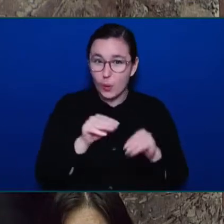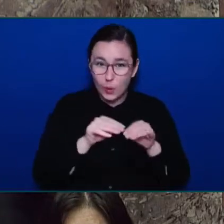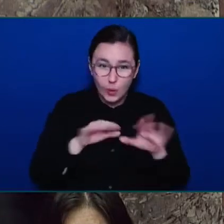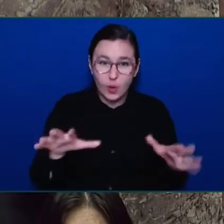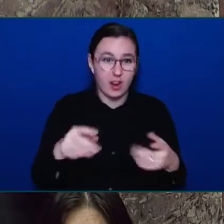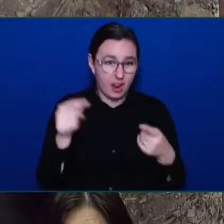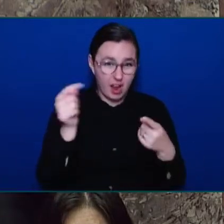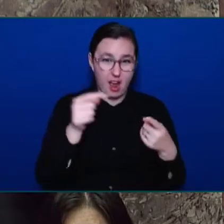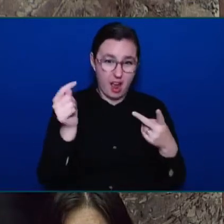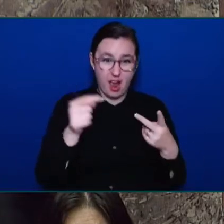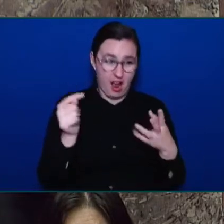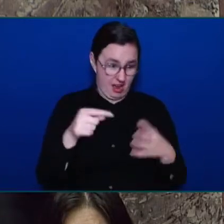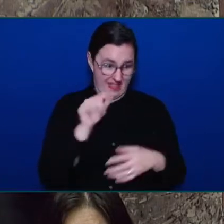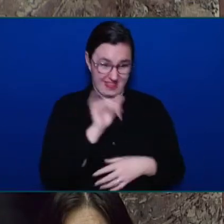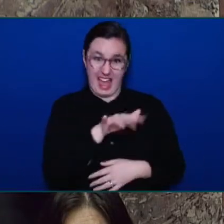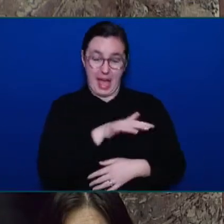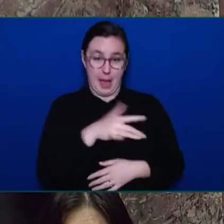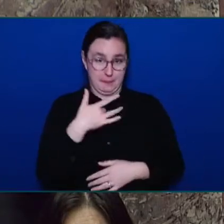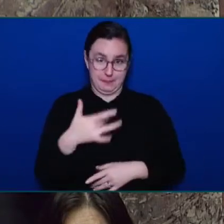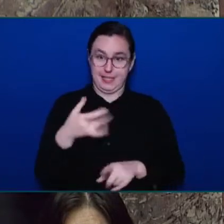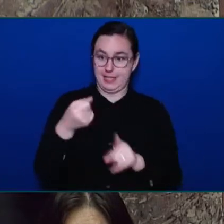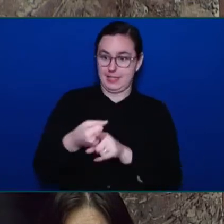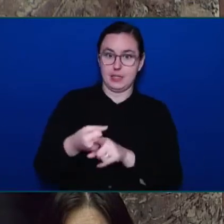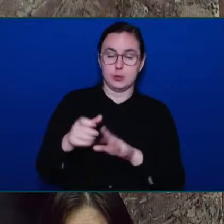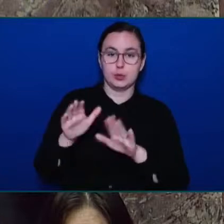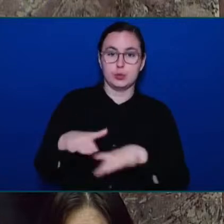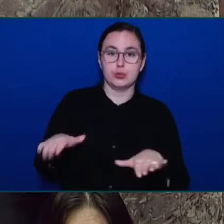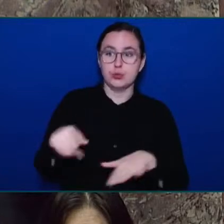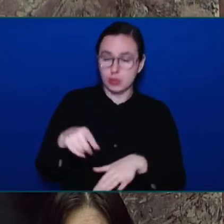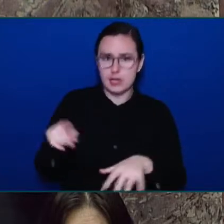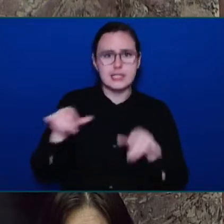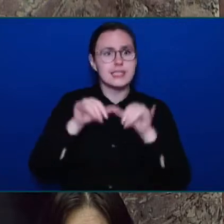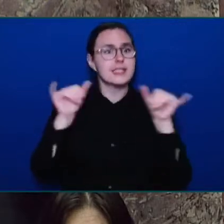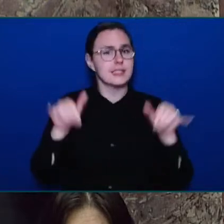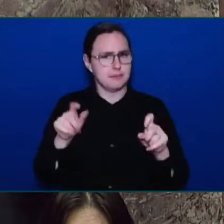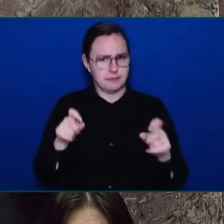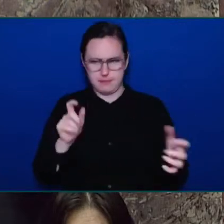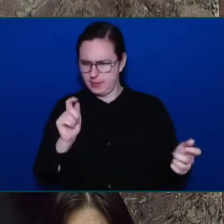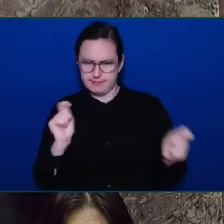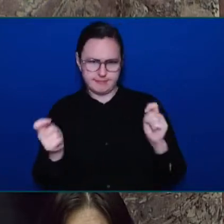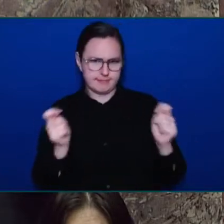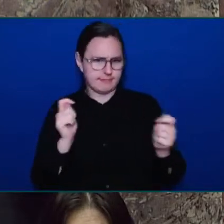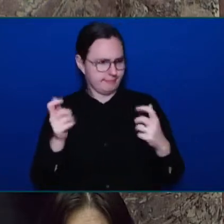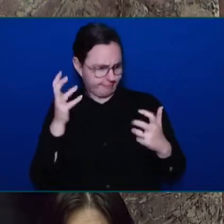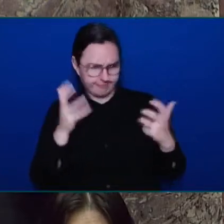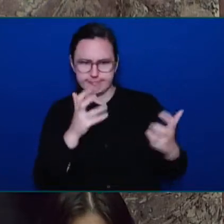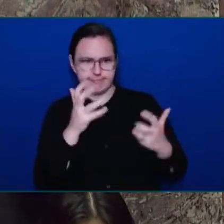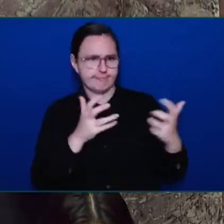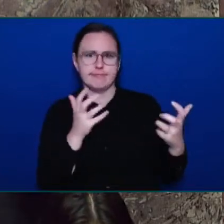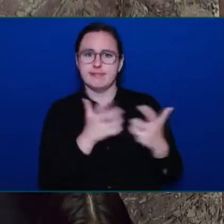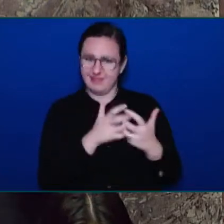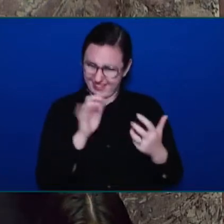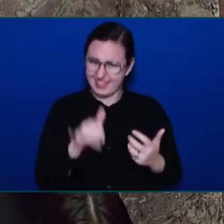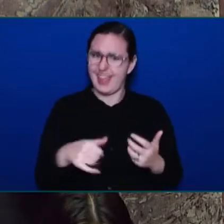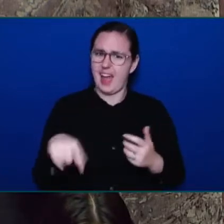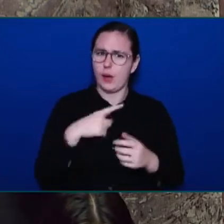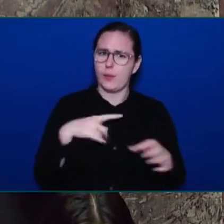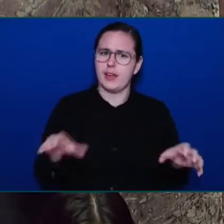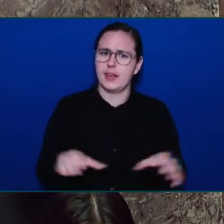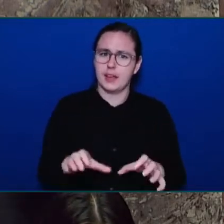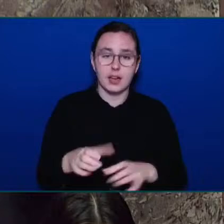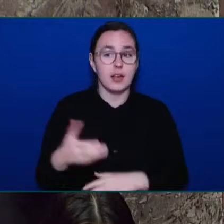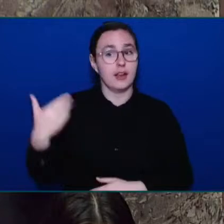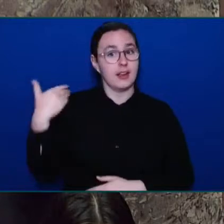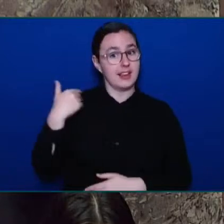that. And we're doing that. That's why we prepared in September for what is going to be an exceptionally difficult fall. We've made